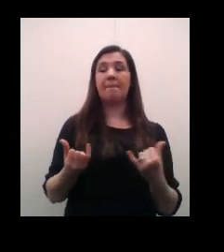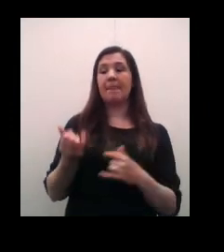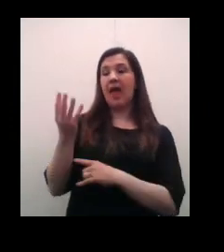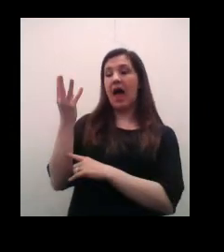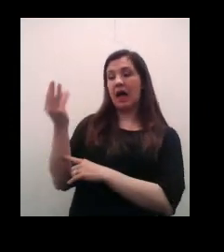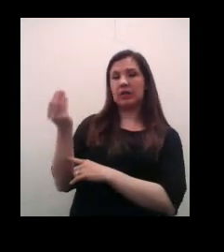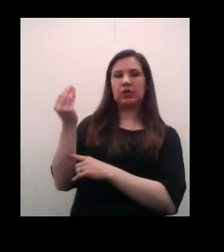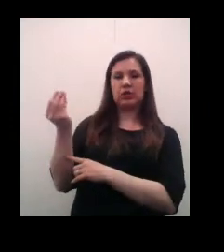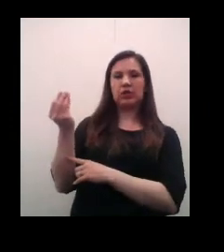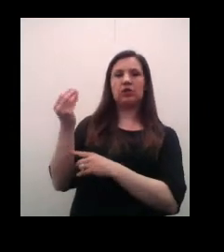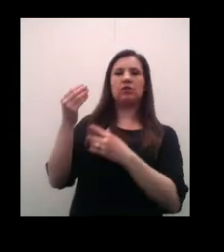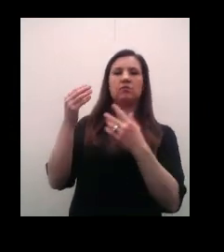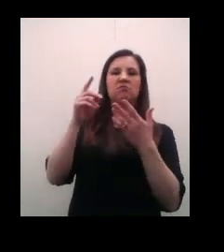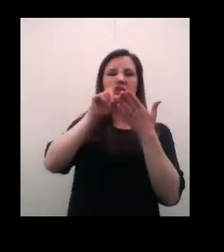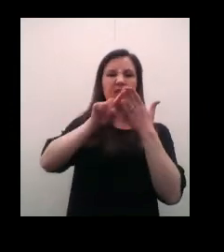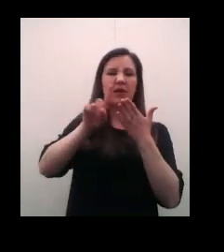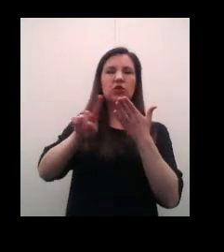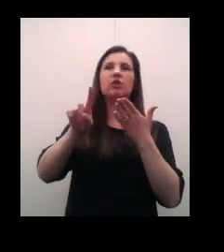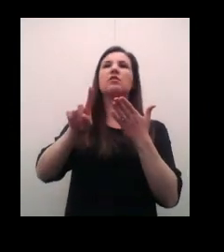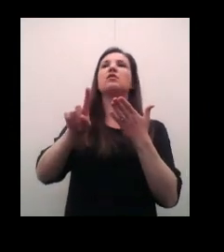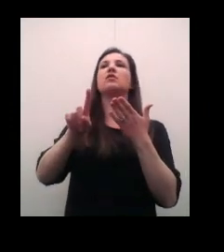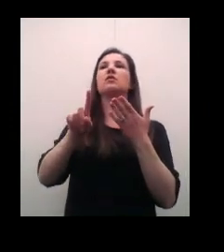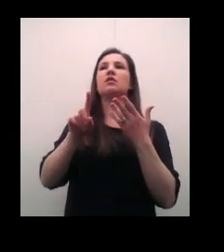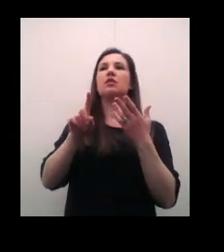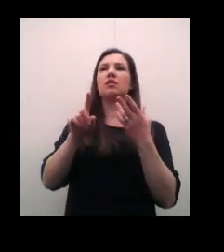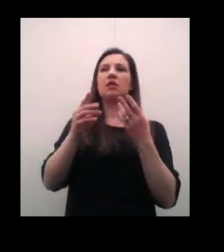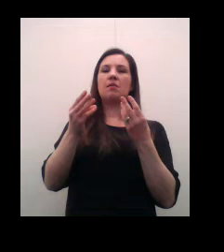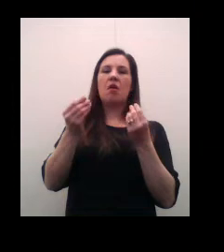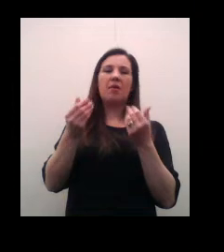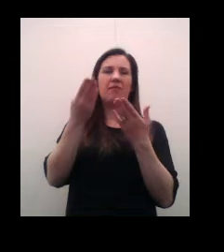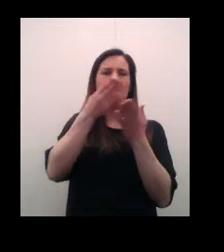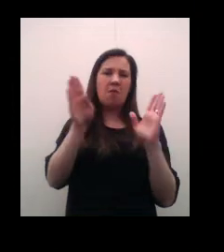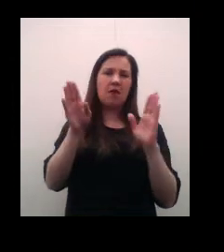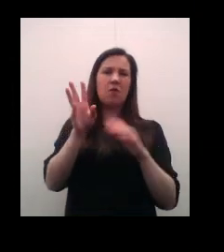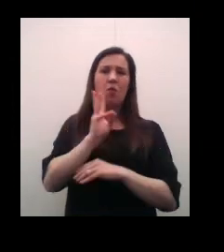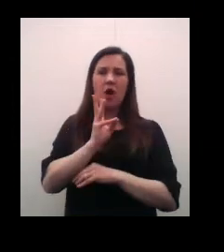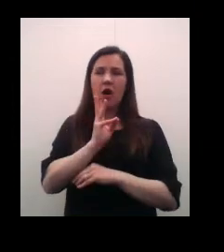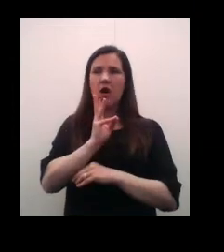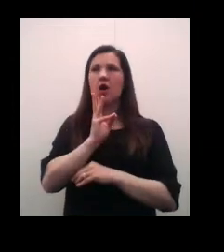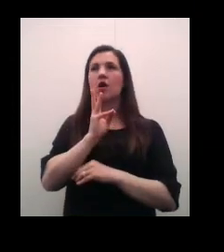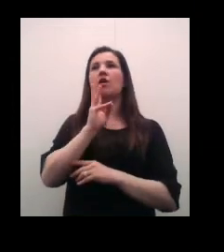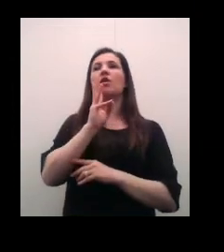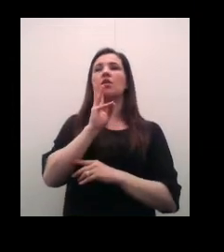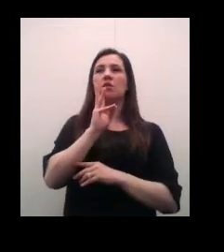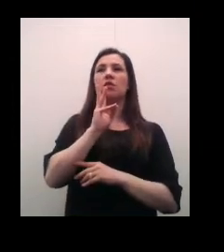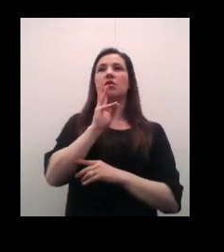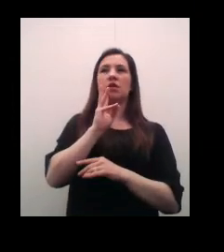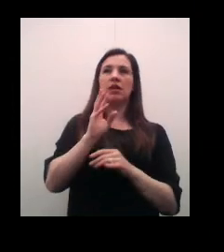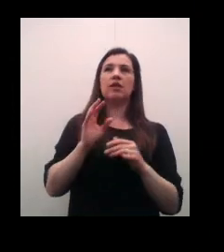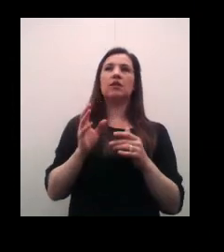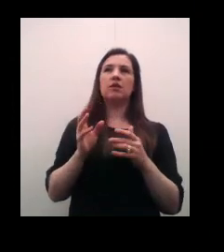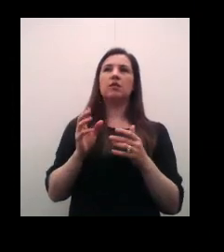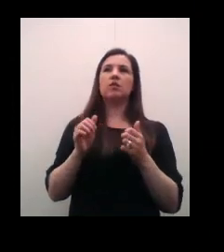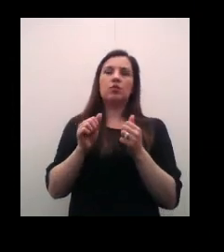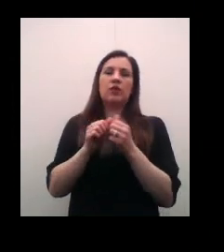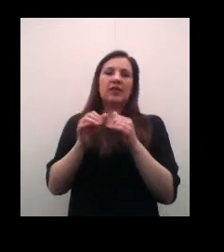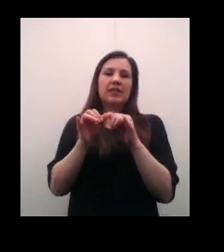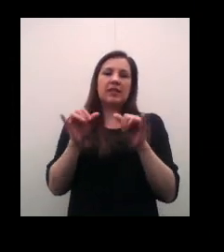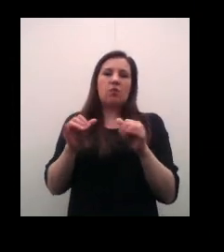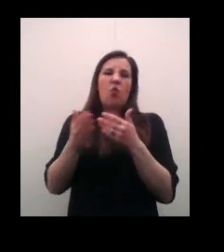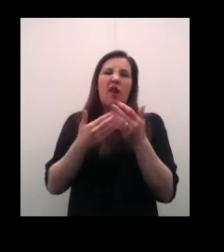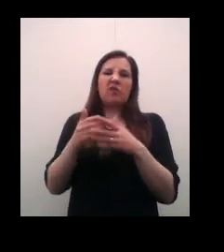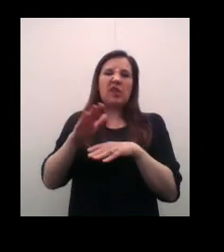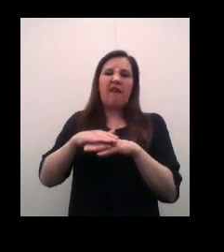external inspections on property that have public water and with a system that is of record on file.